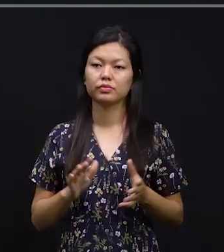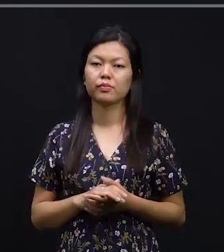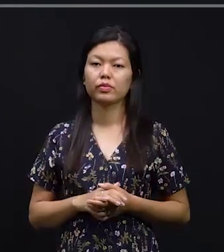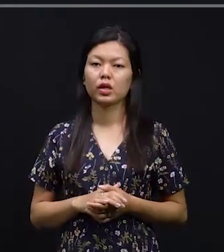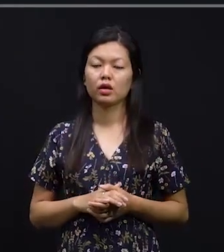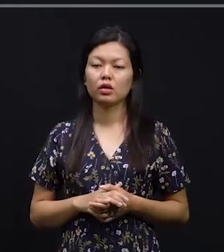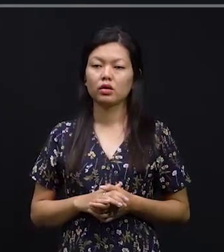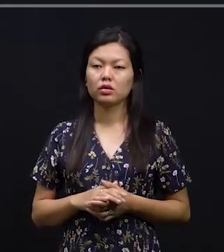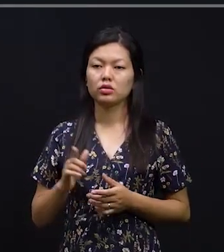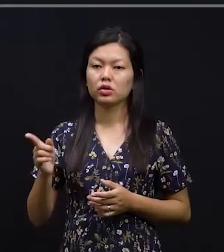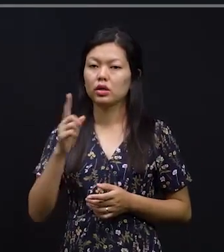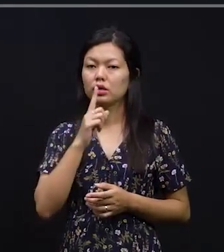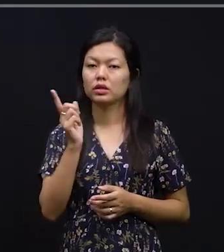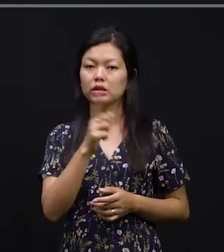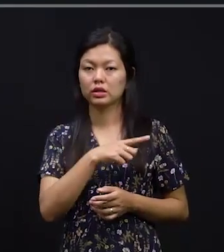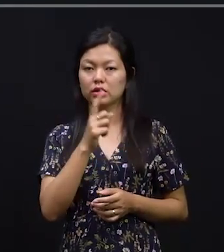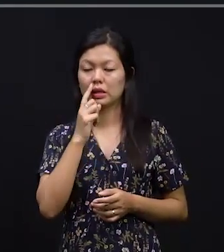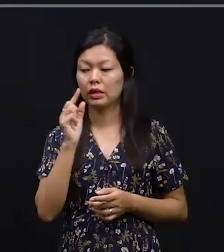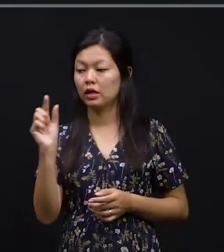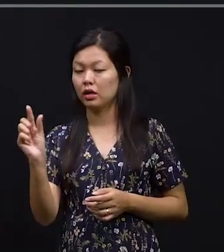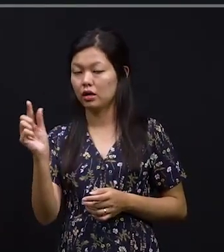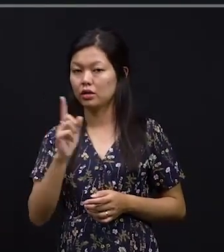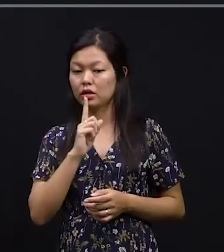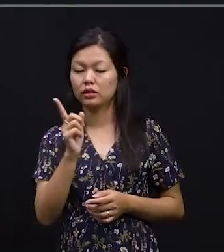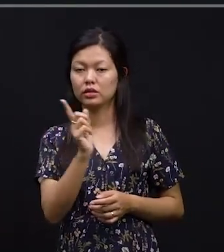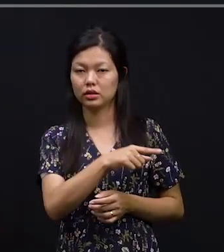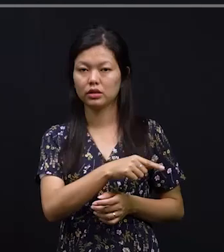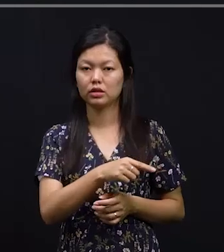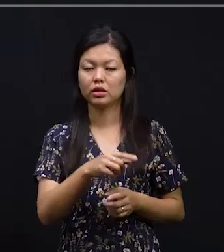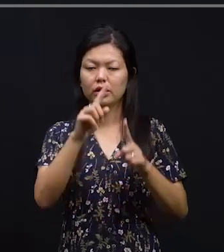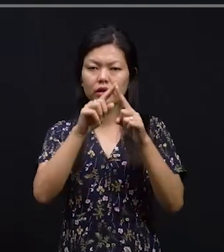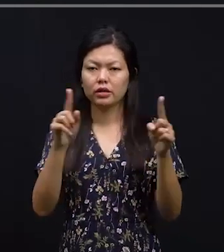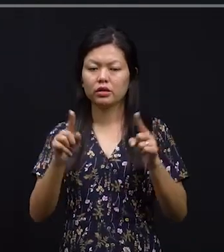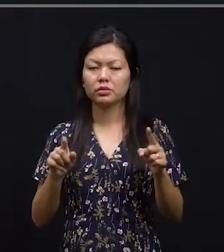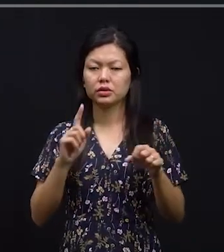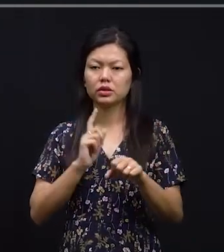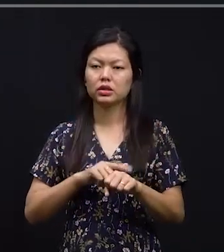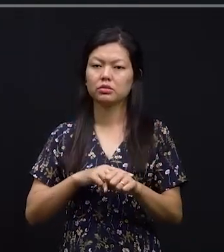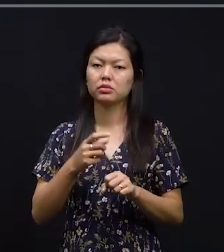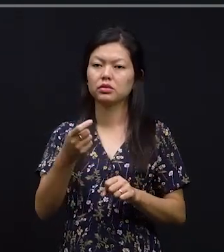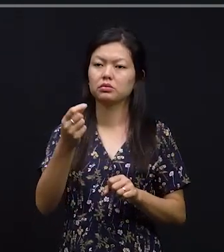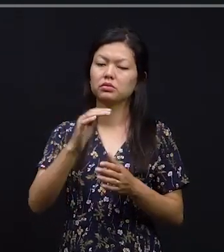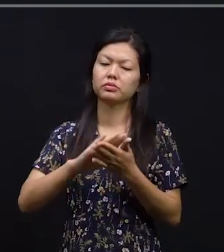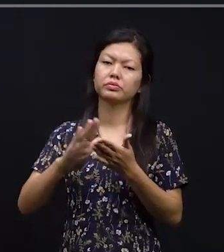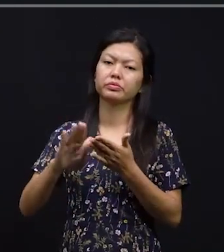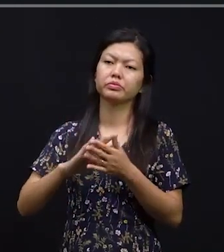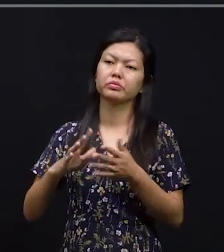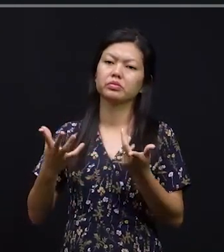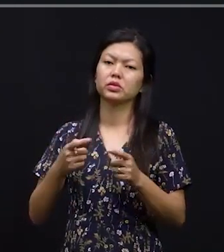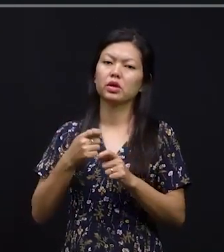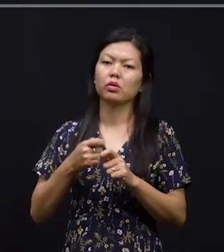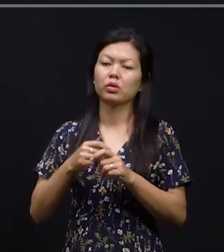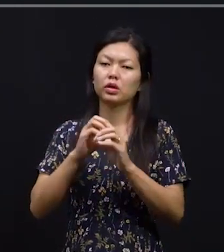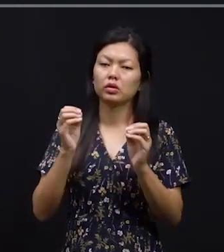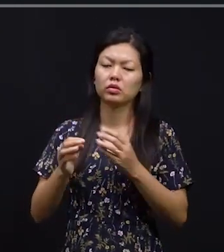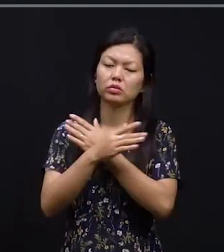shocked, and he wanted to understand the real meaning of what his uncle said, because uncle also said that that